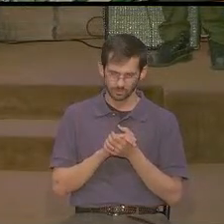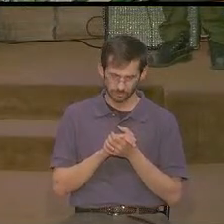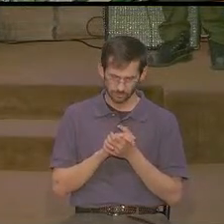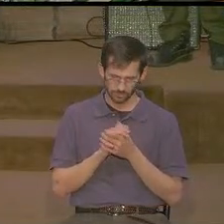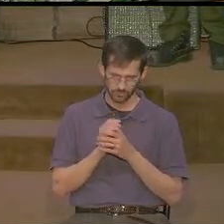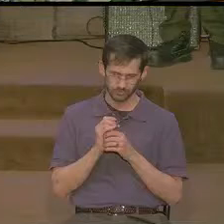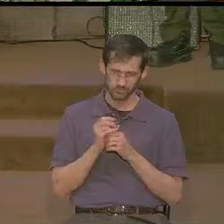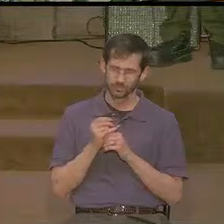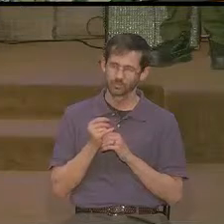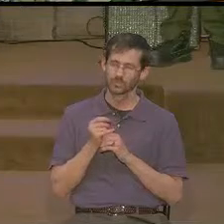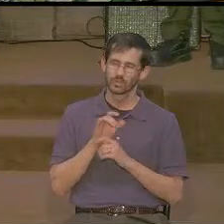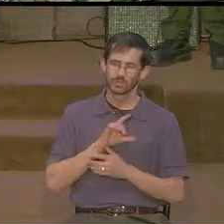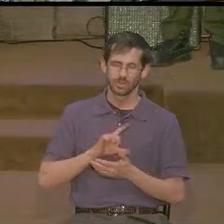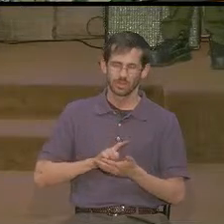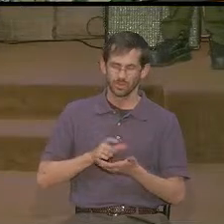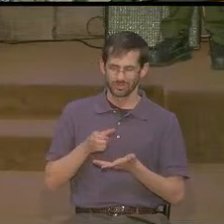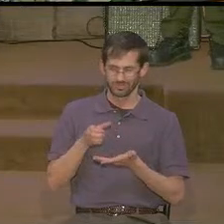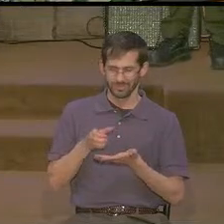And Lord, for the cup.